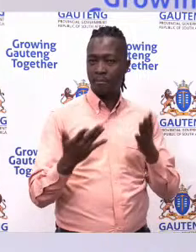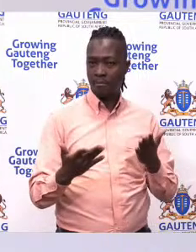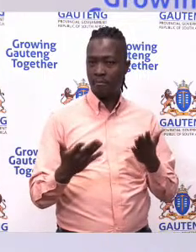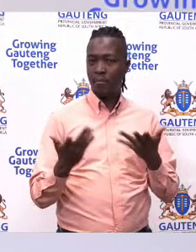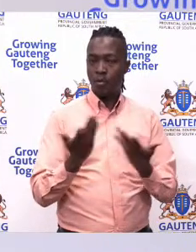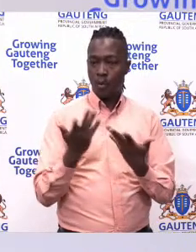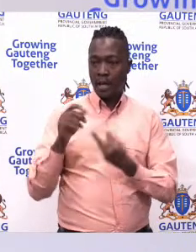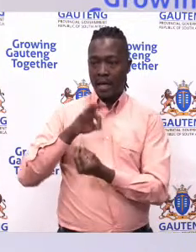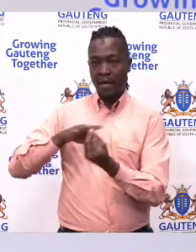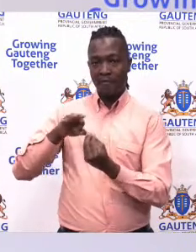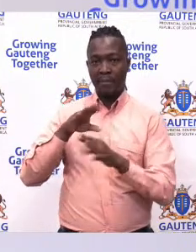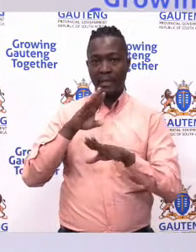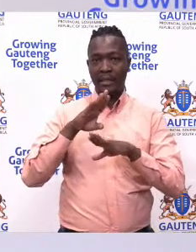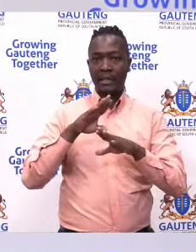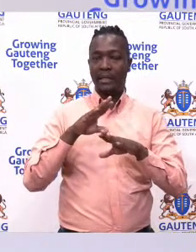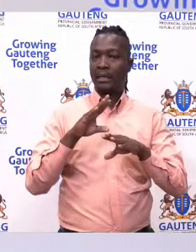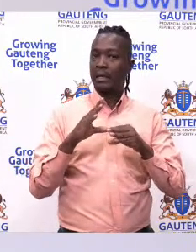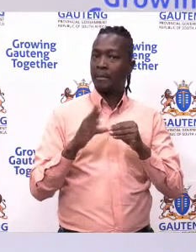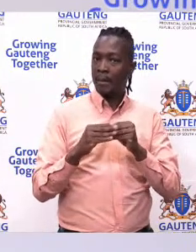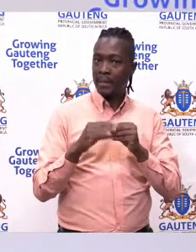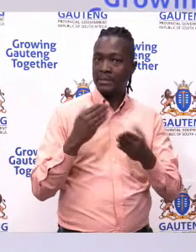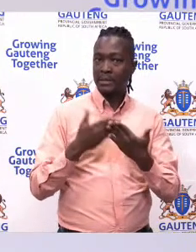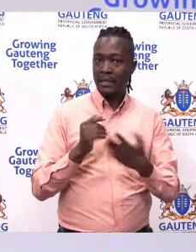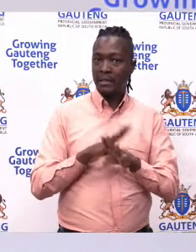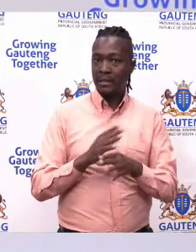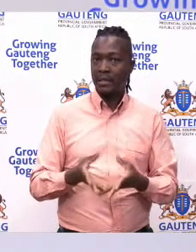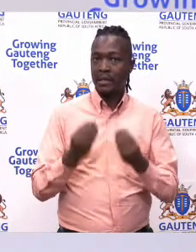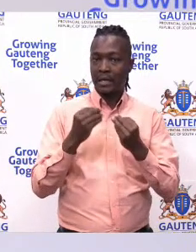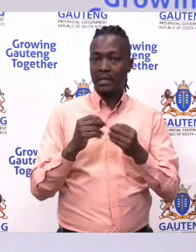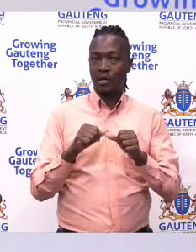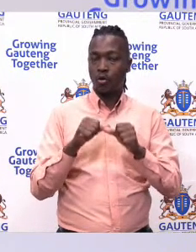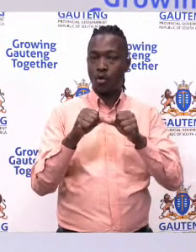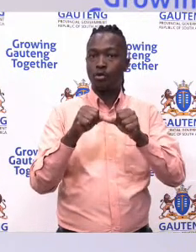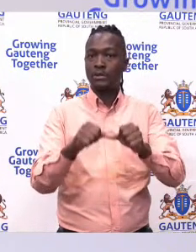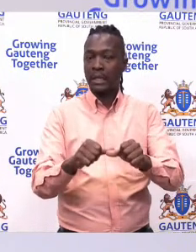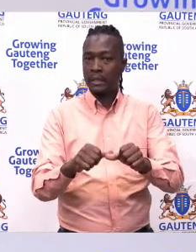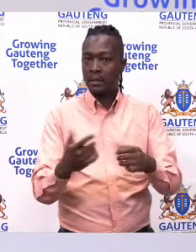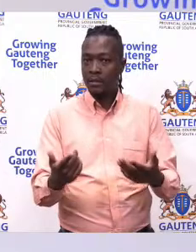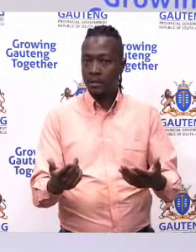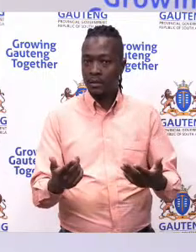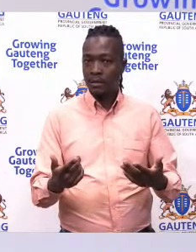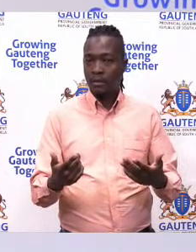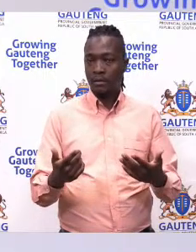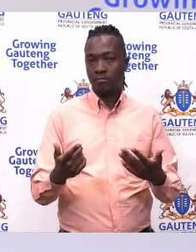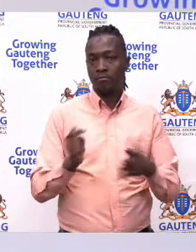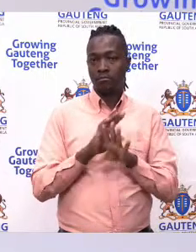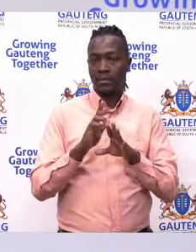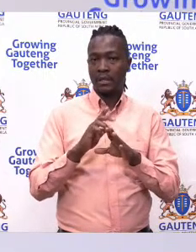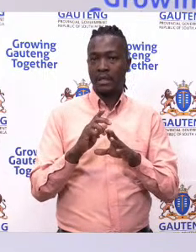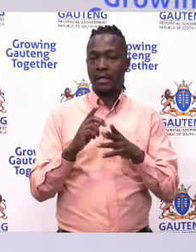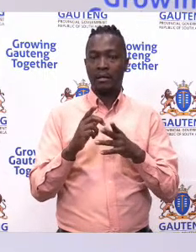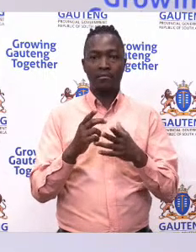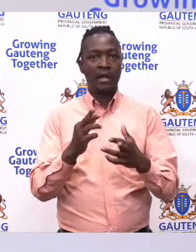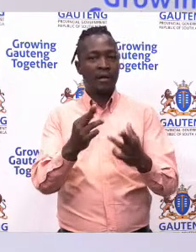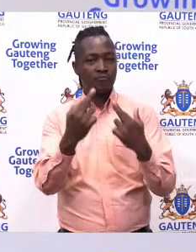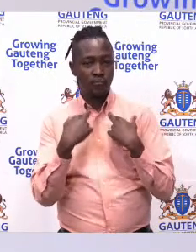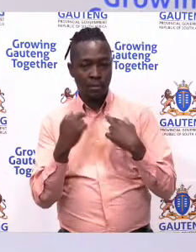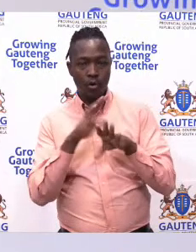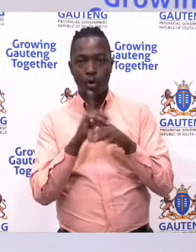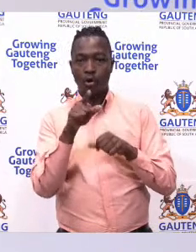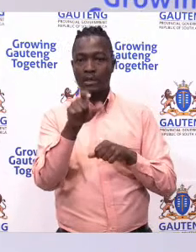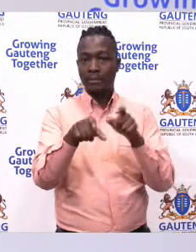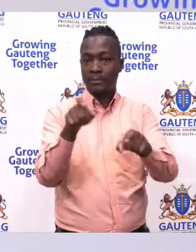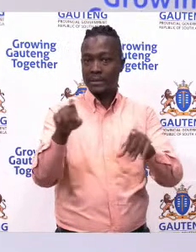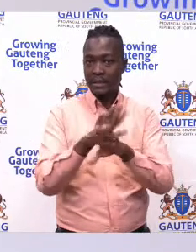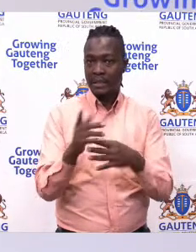the family members could be able to get constant and reliable feedback on their loved ones